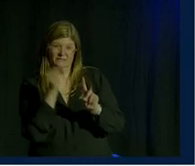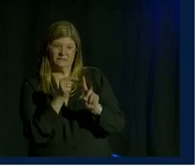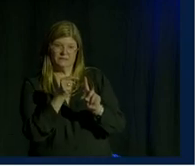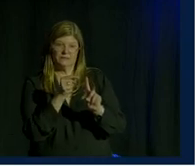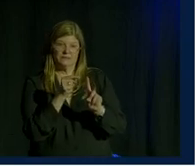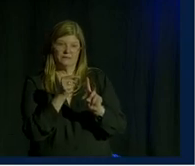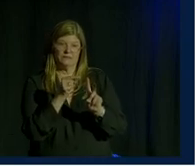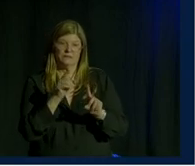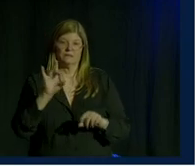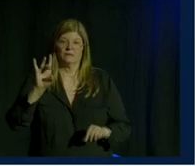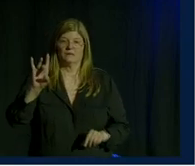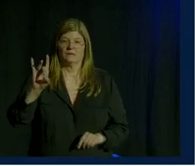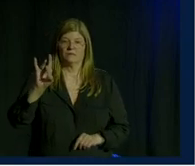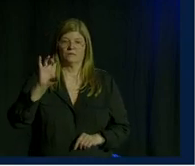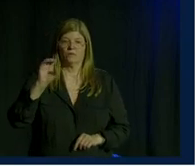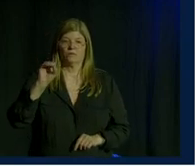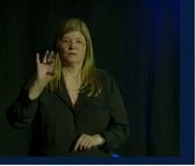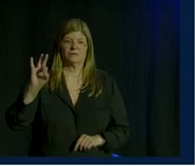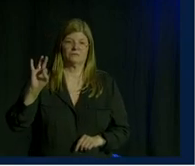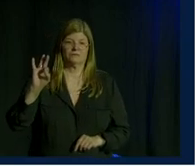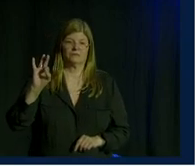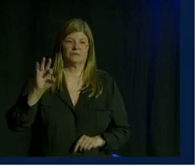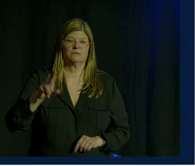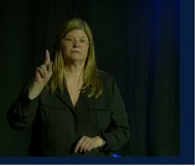affordable senior housing development